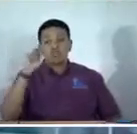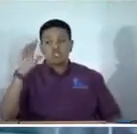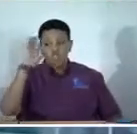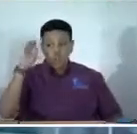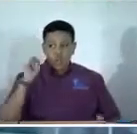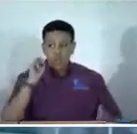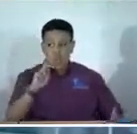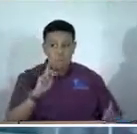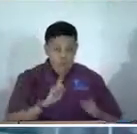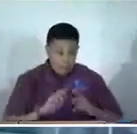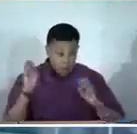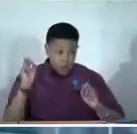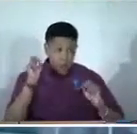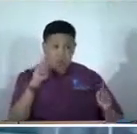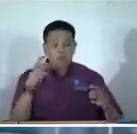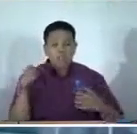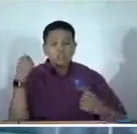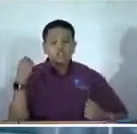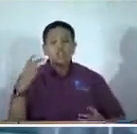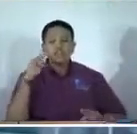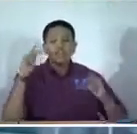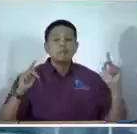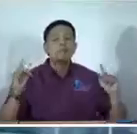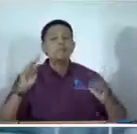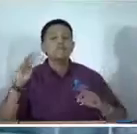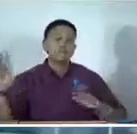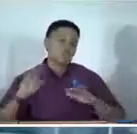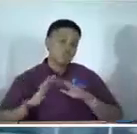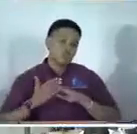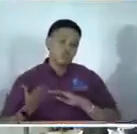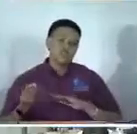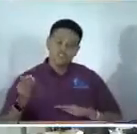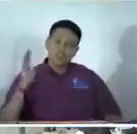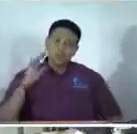come back stronger for the people of Western Jamaica.